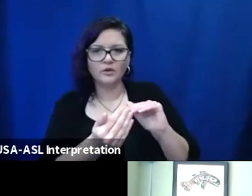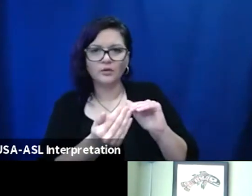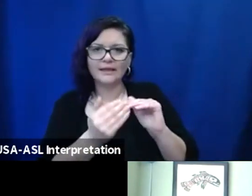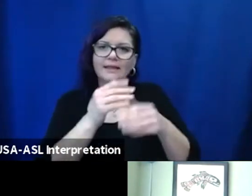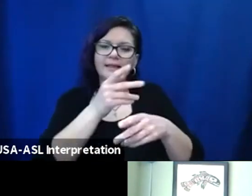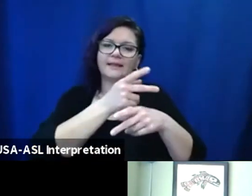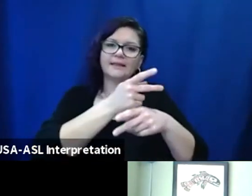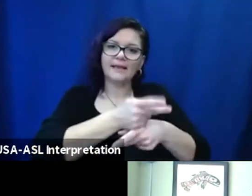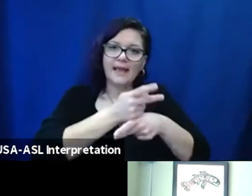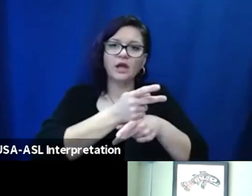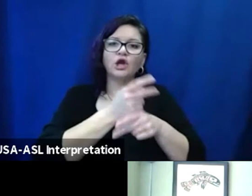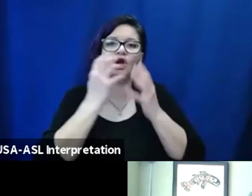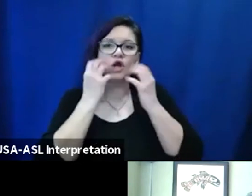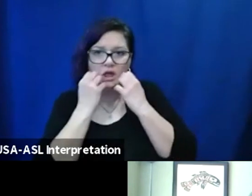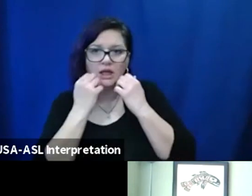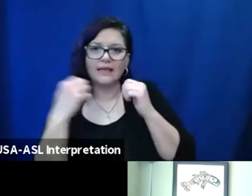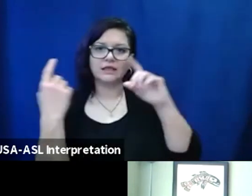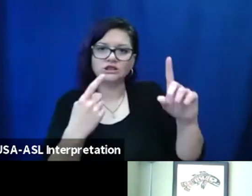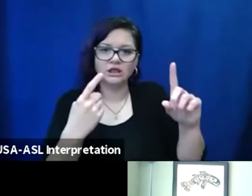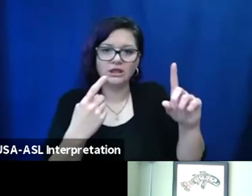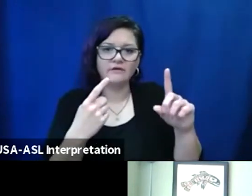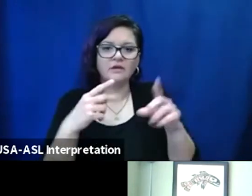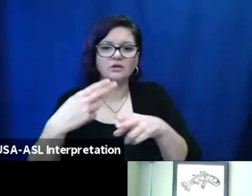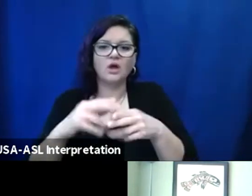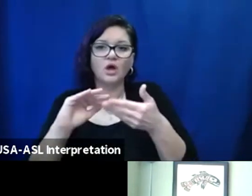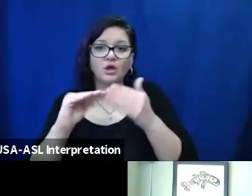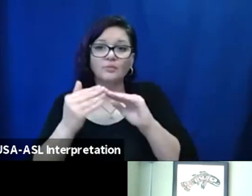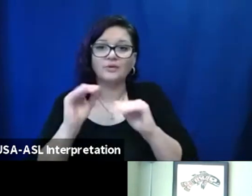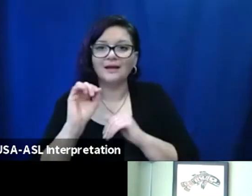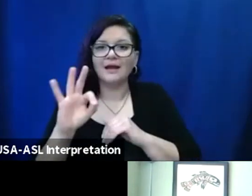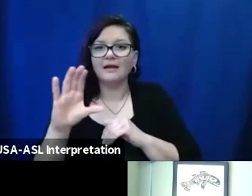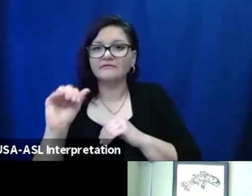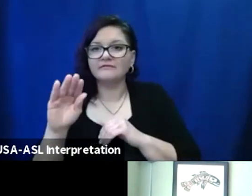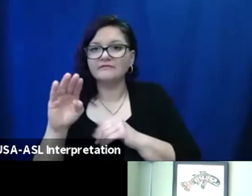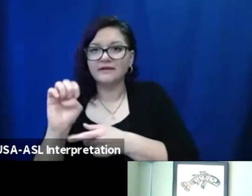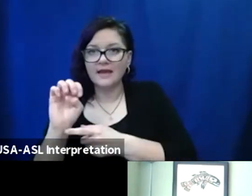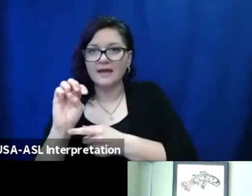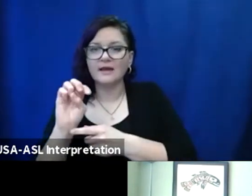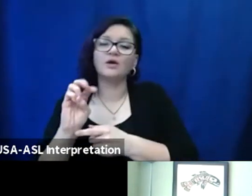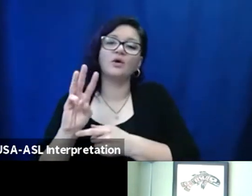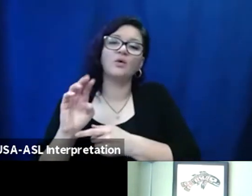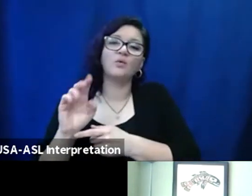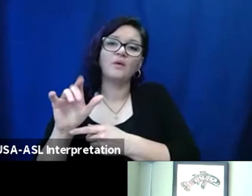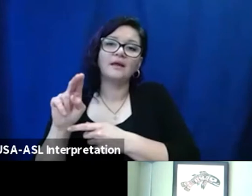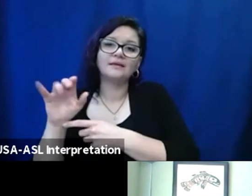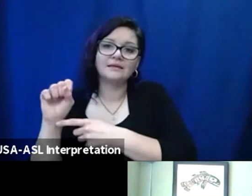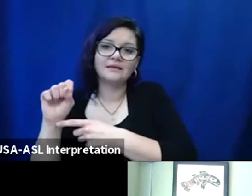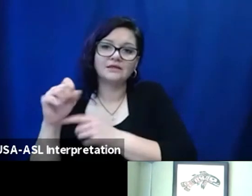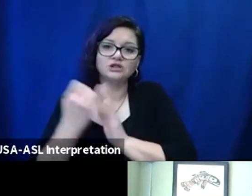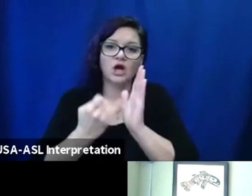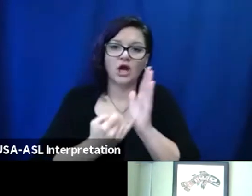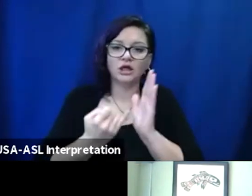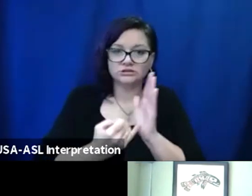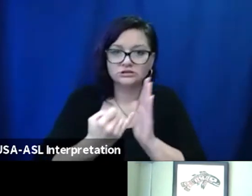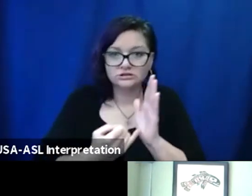initiative, and it's called the Community of Care Wellness, Arts, and the Military Initiative.